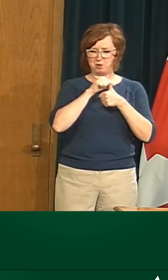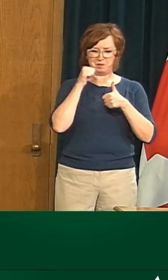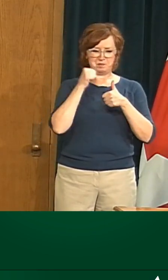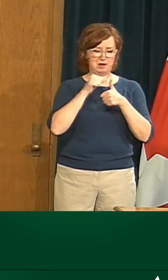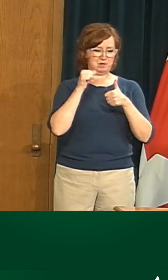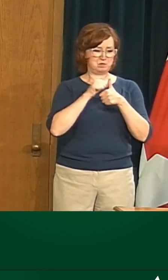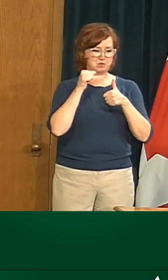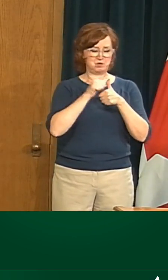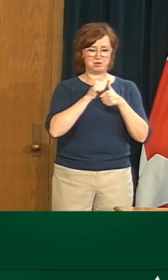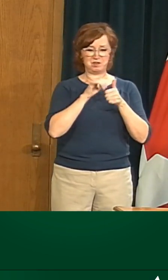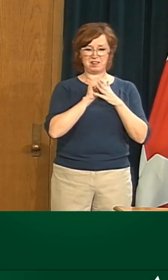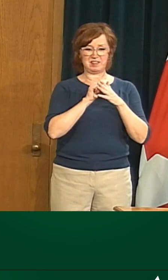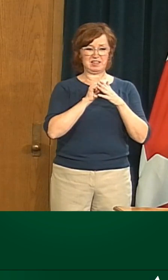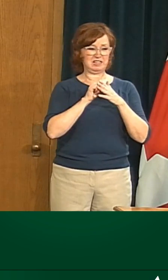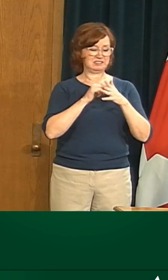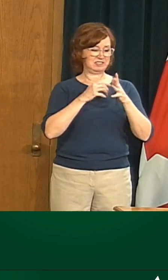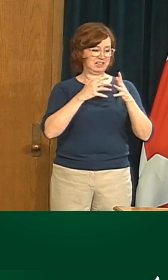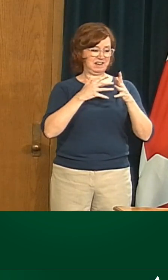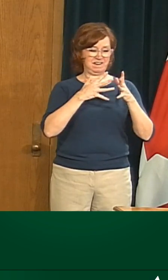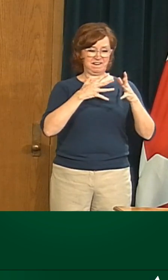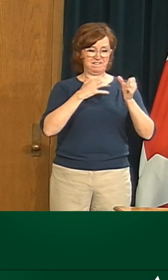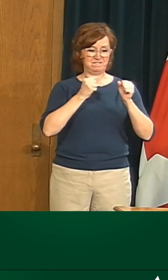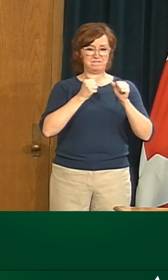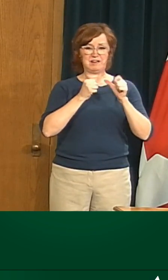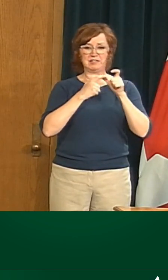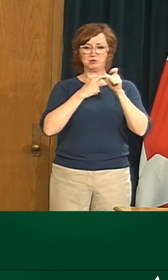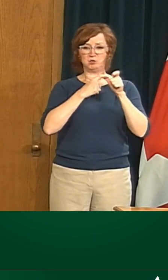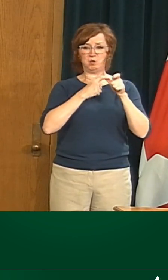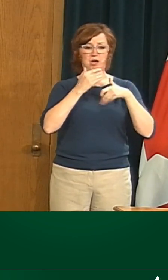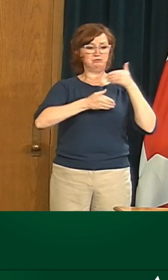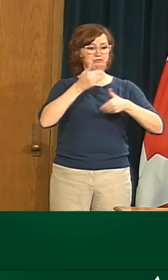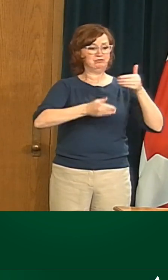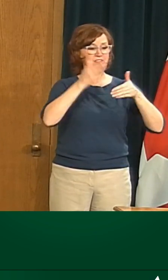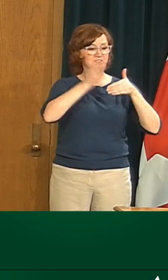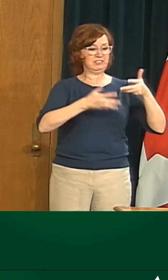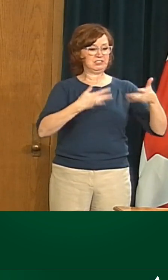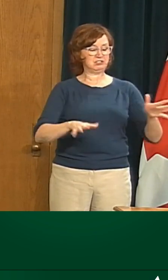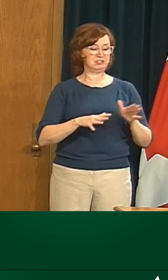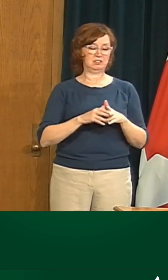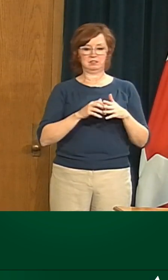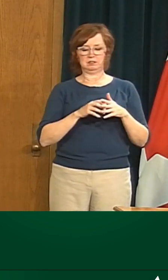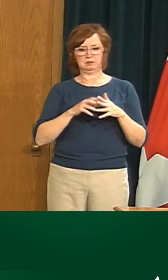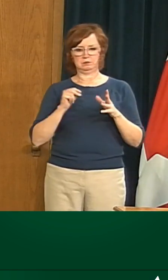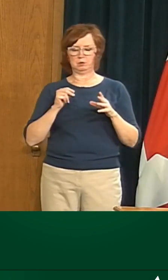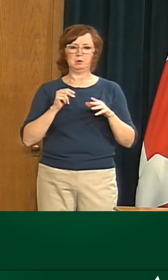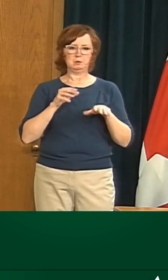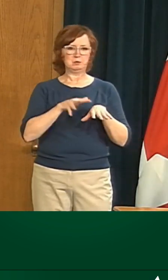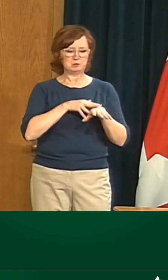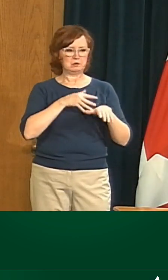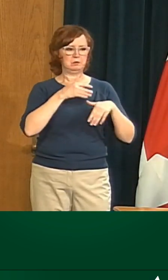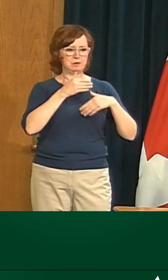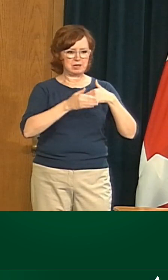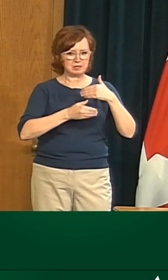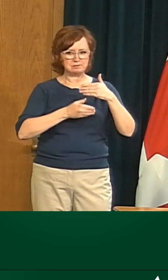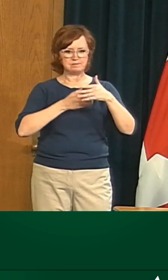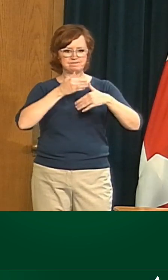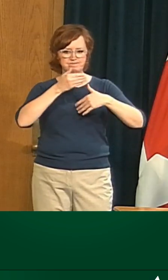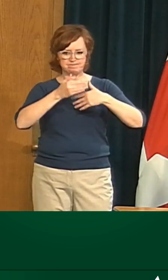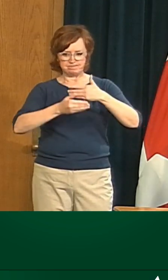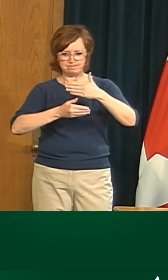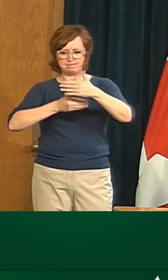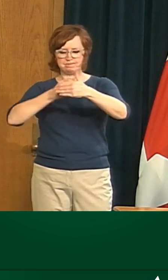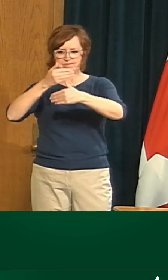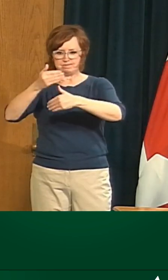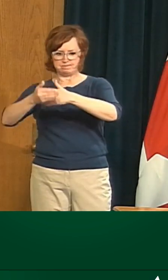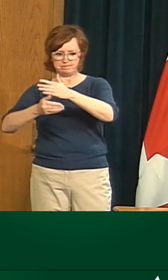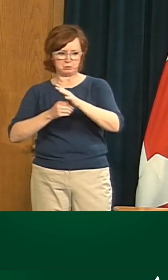going to continue till such time that there's either an effective vaccine or effective therapeutics. So obviously,